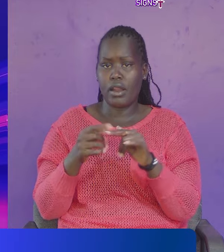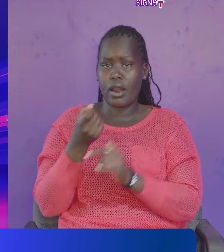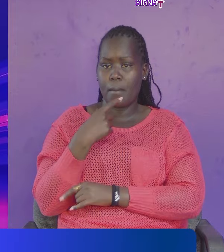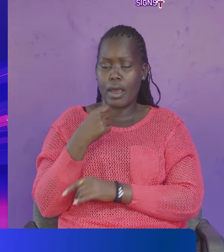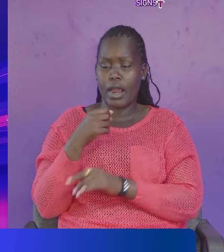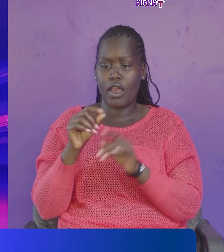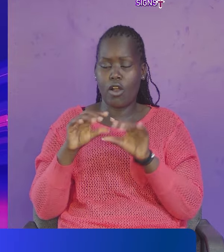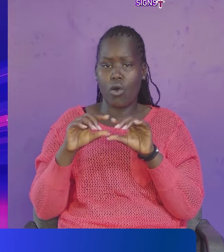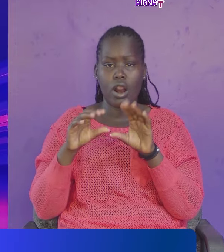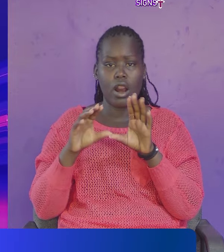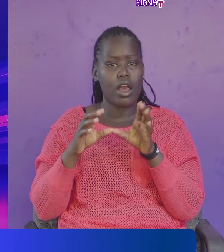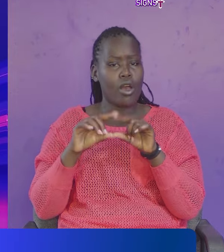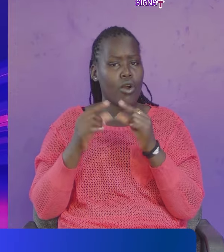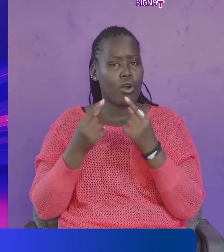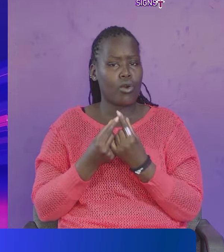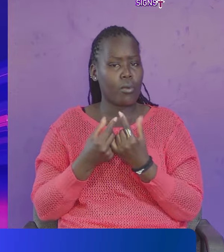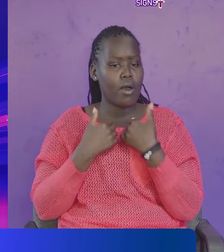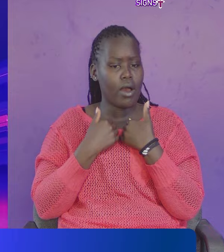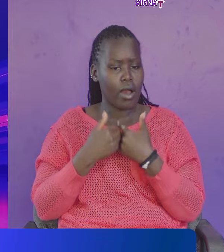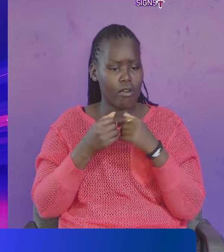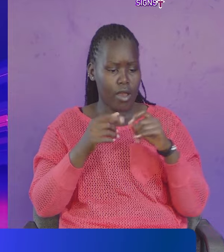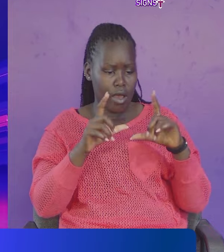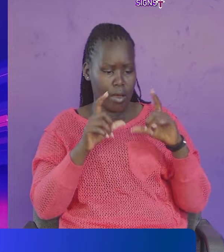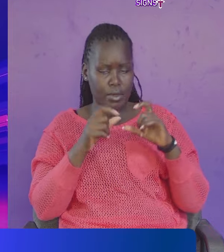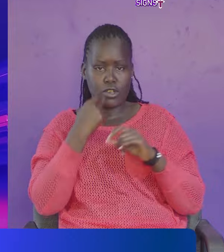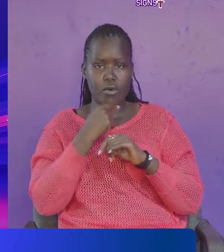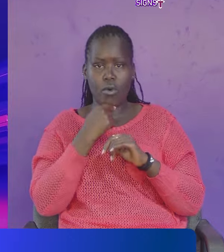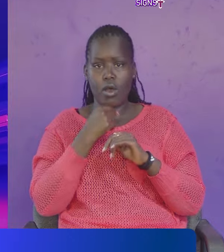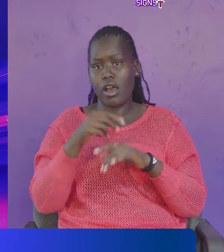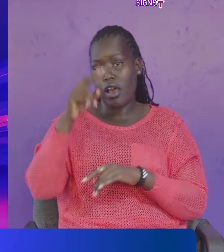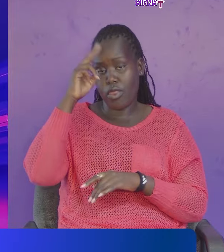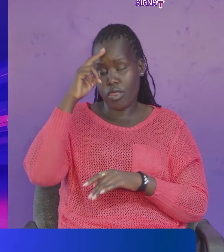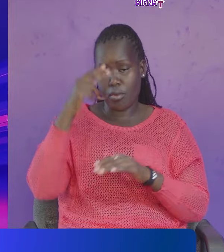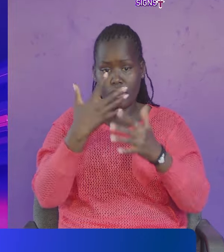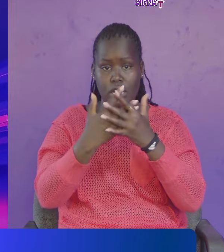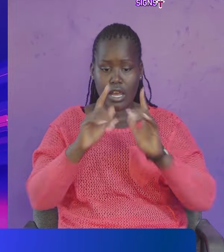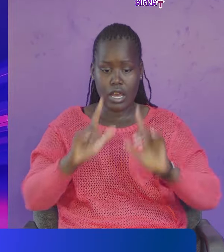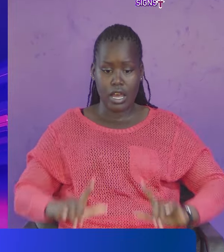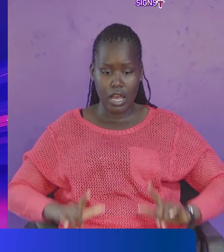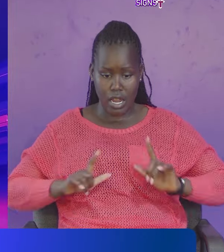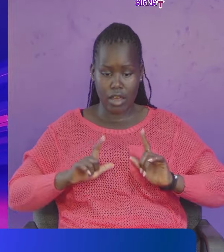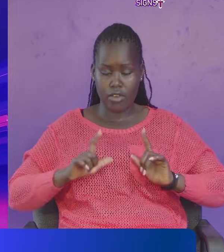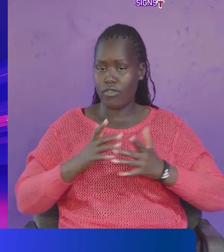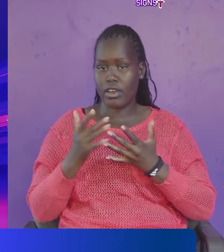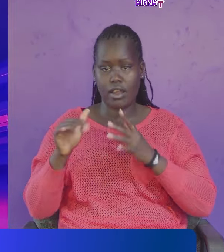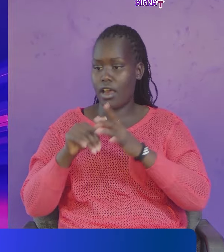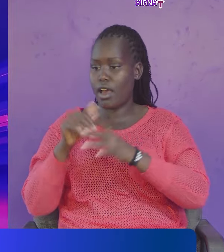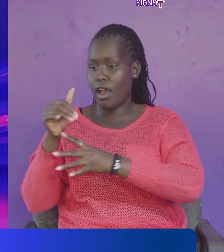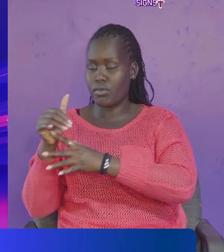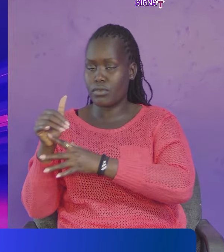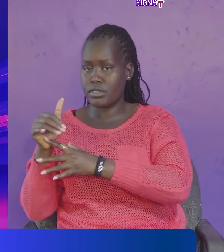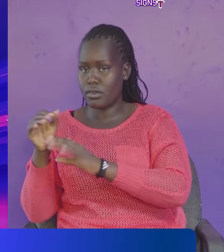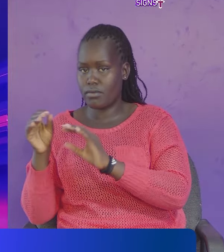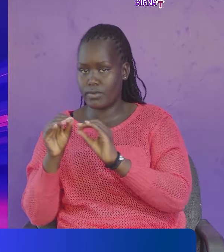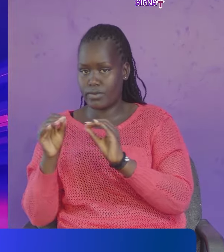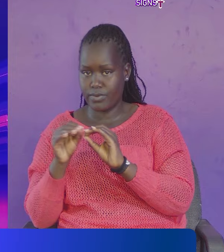Legal Unit paints a chilling picture of suspects who enter police custody alive and never make it out across the